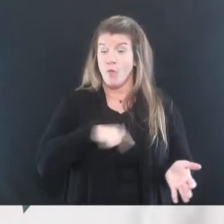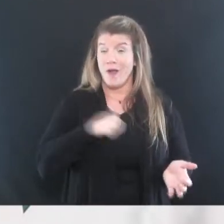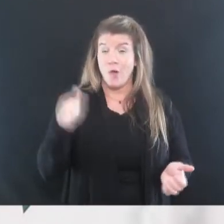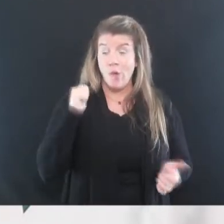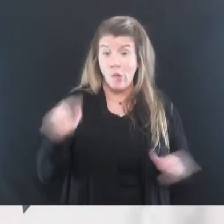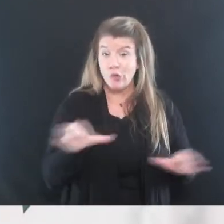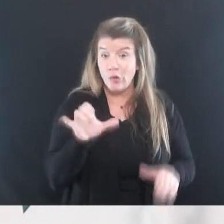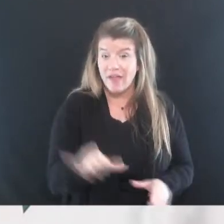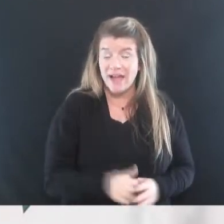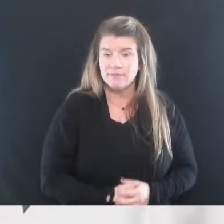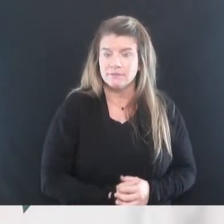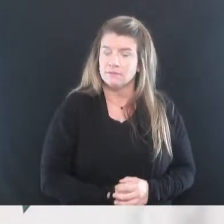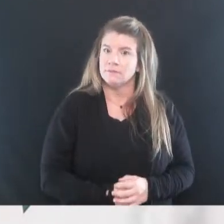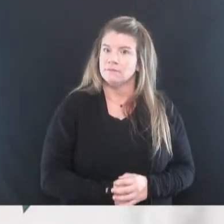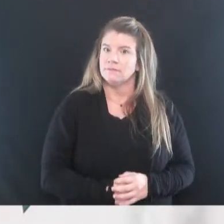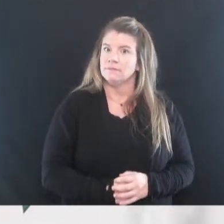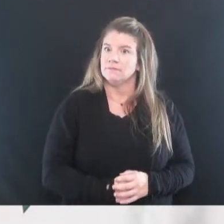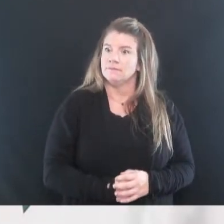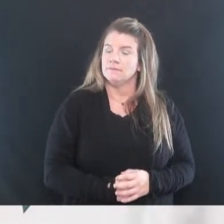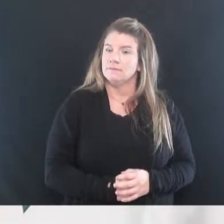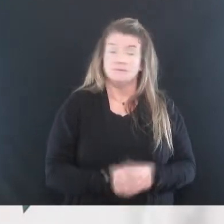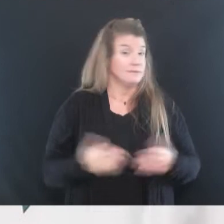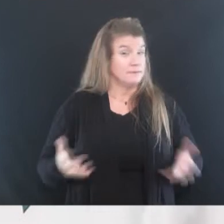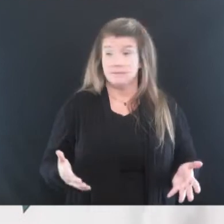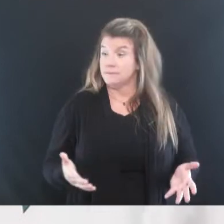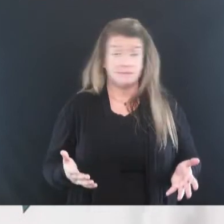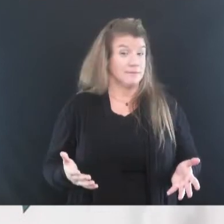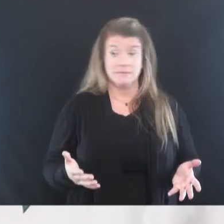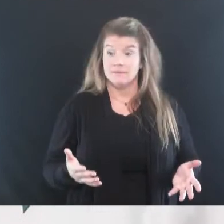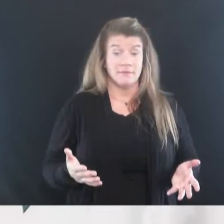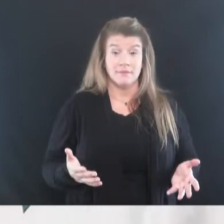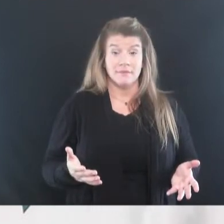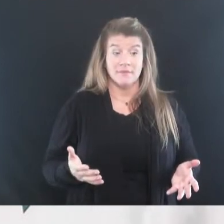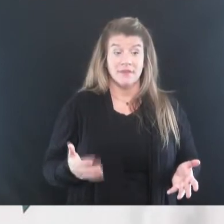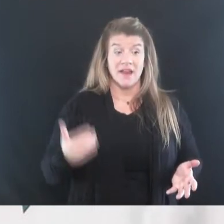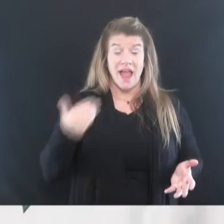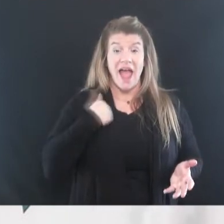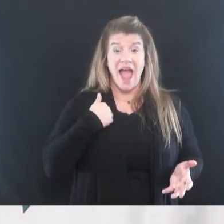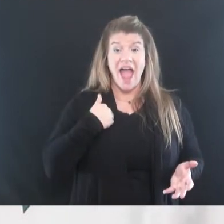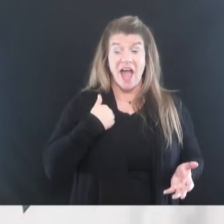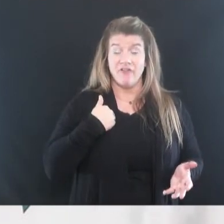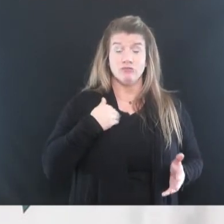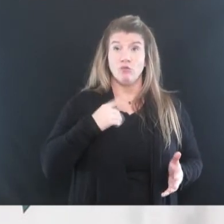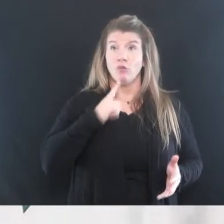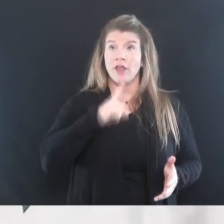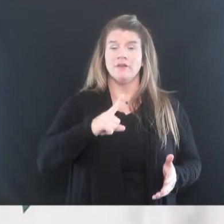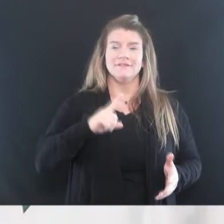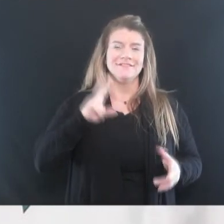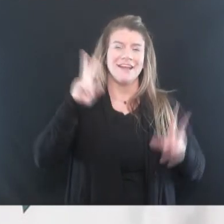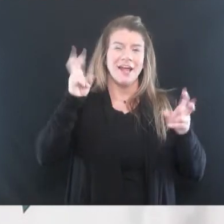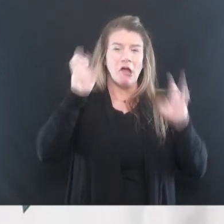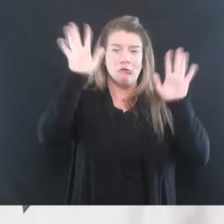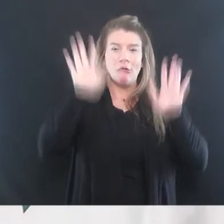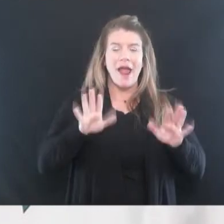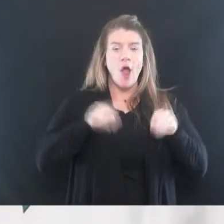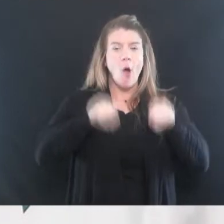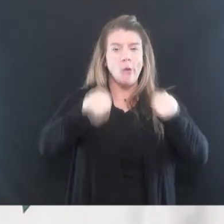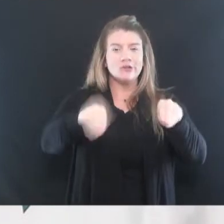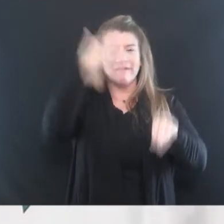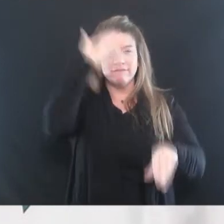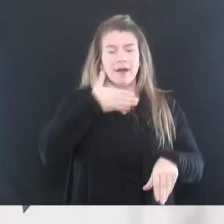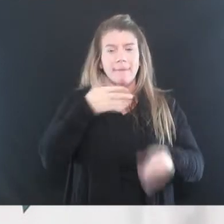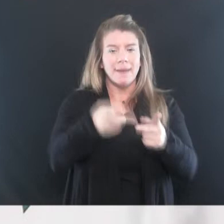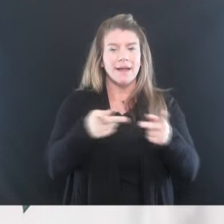that, I've got some great oceanfront property in the middle of Kansas that I'd like to sell you, but at the end of the